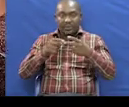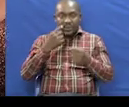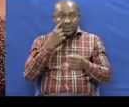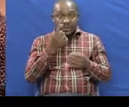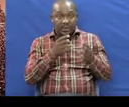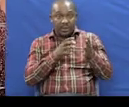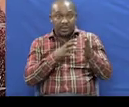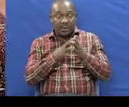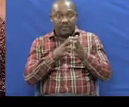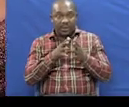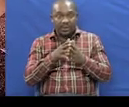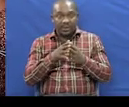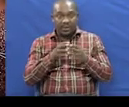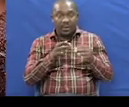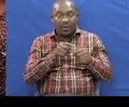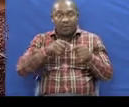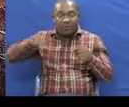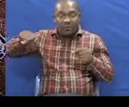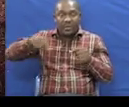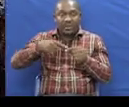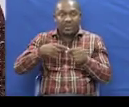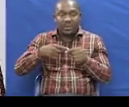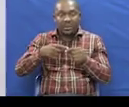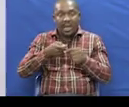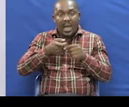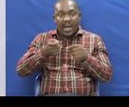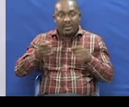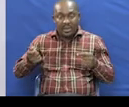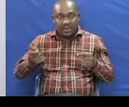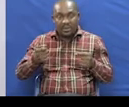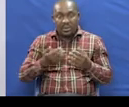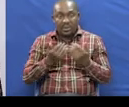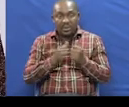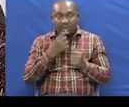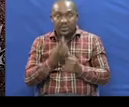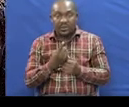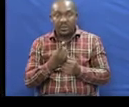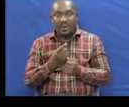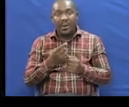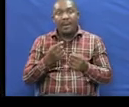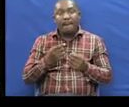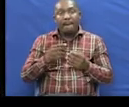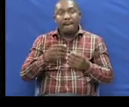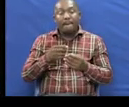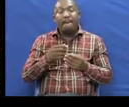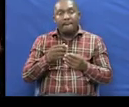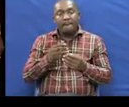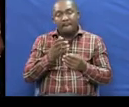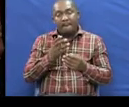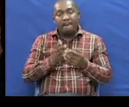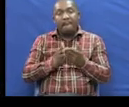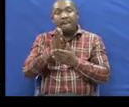of transition element. I said transition elements are elements with a partially filled d